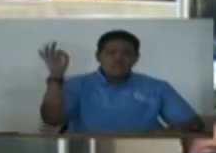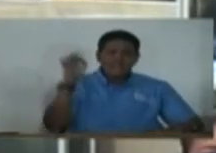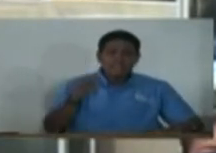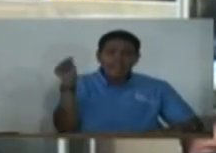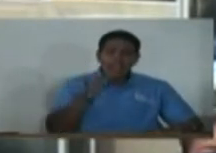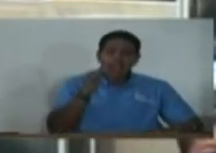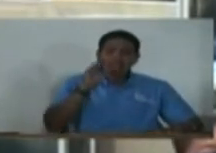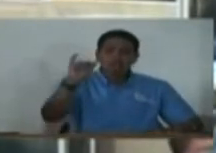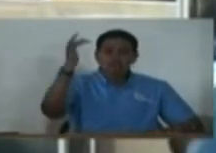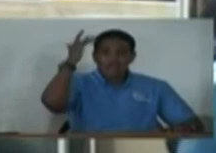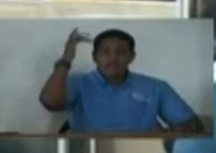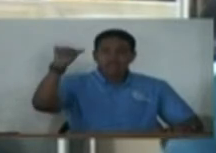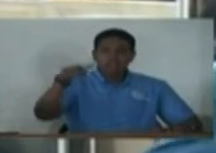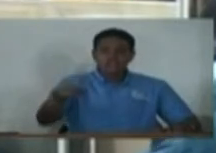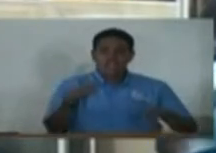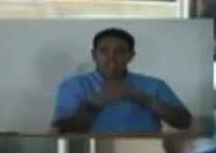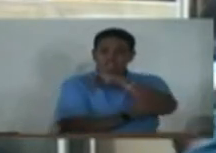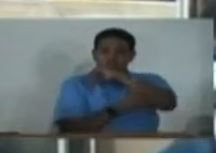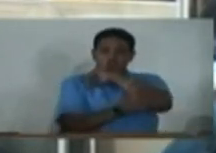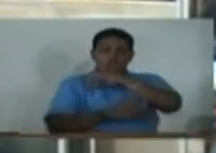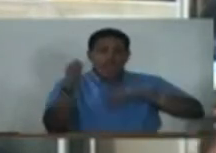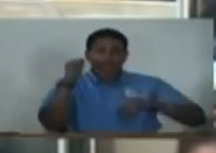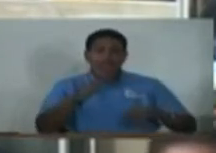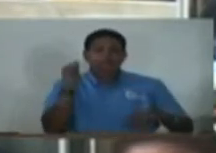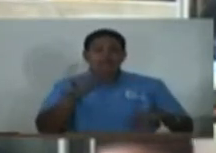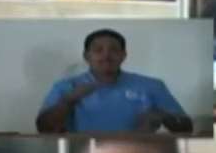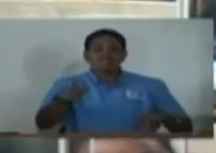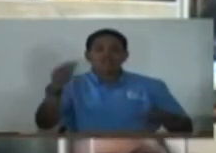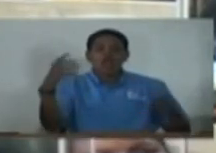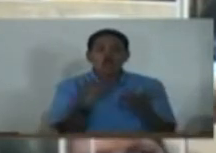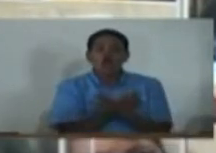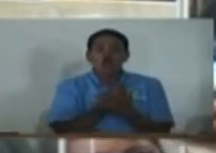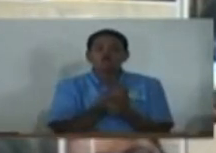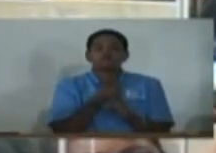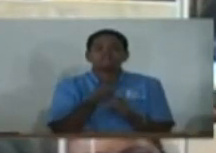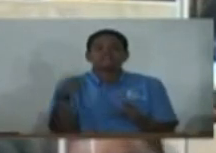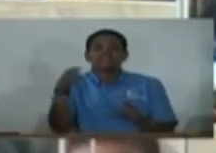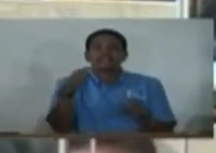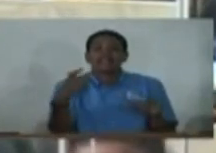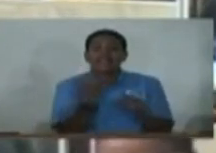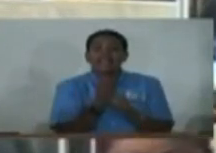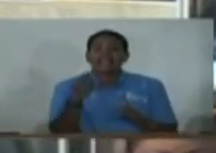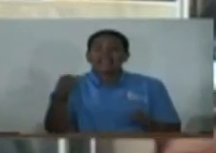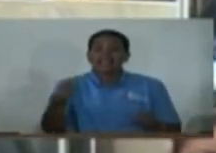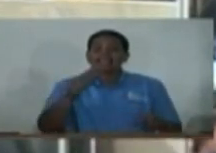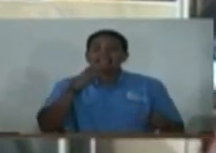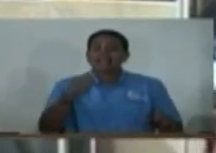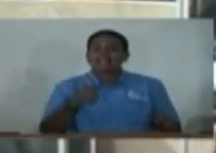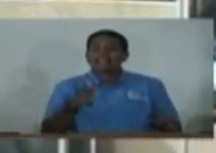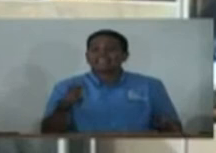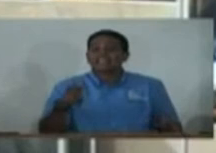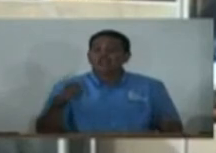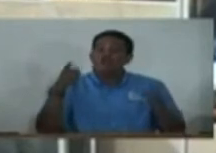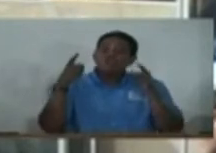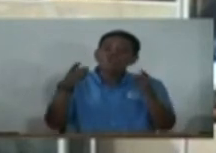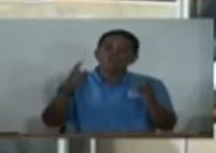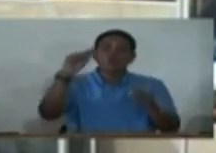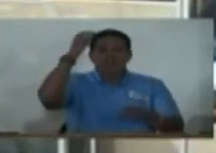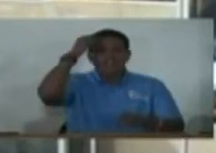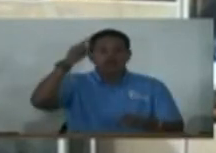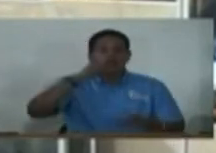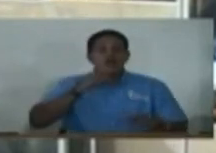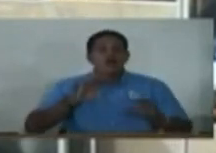the intellectuals of this country. Every single opportunity that they get, they decry the government and push the